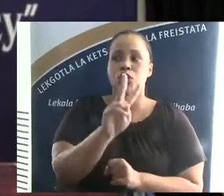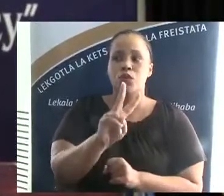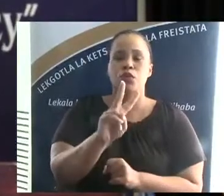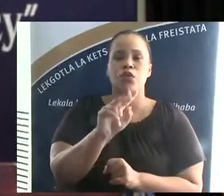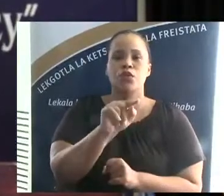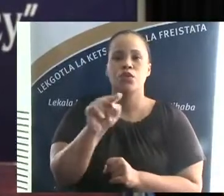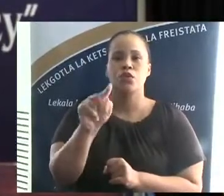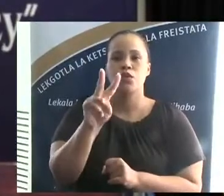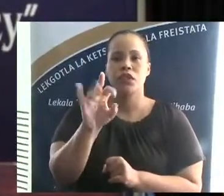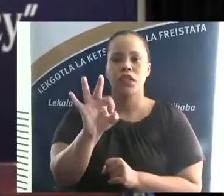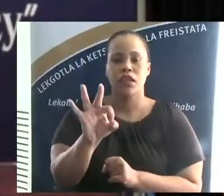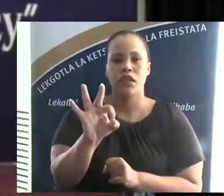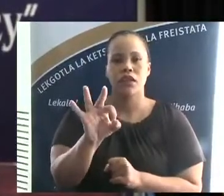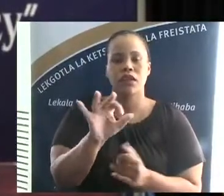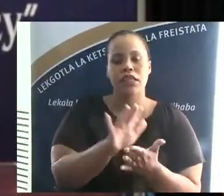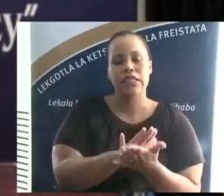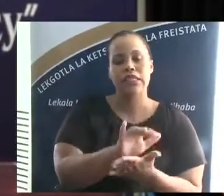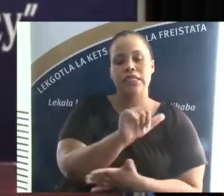2022-23,